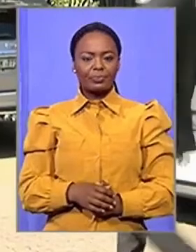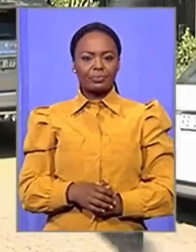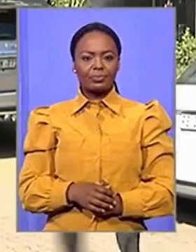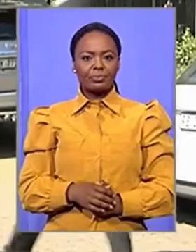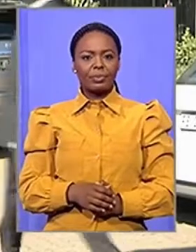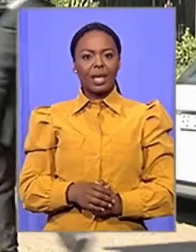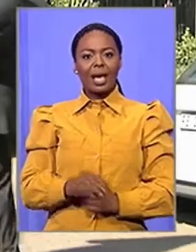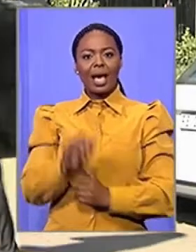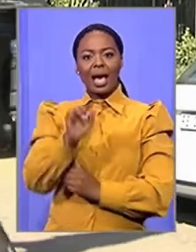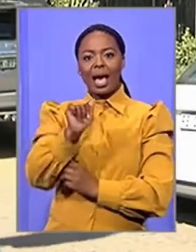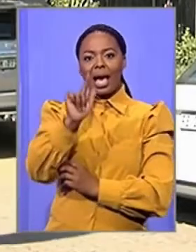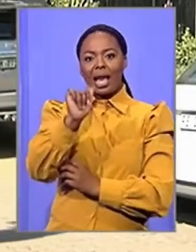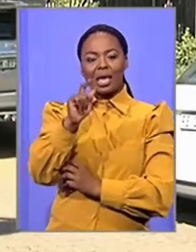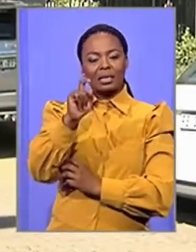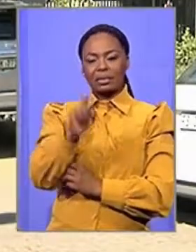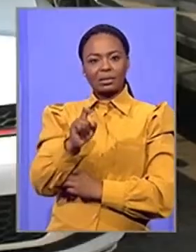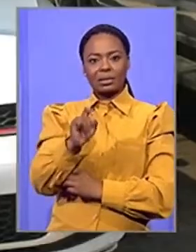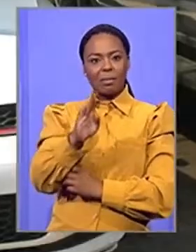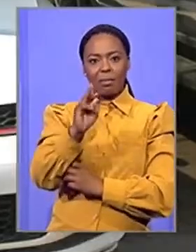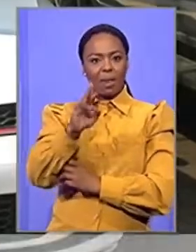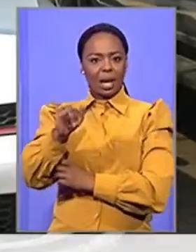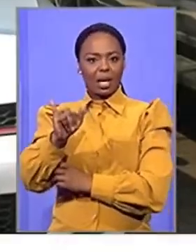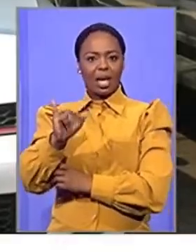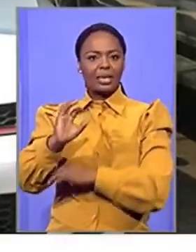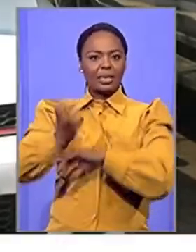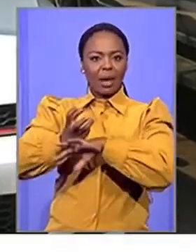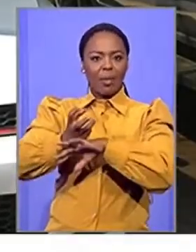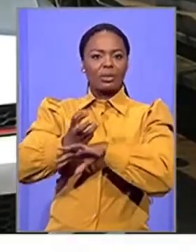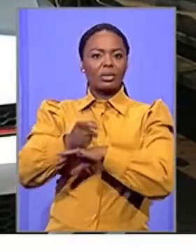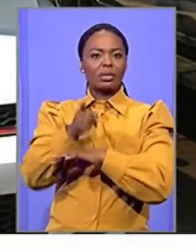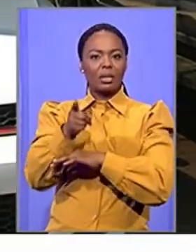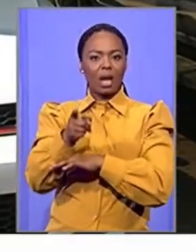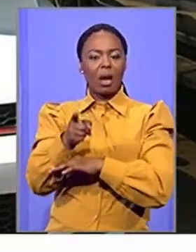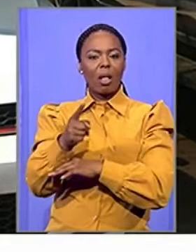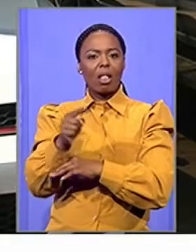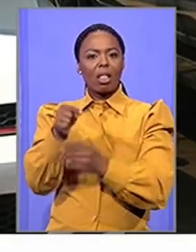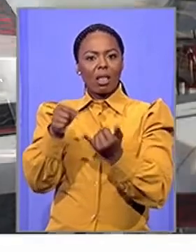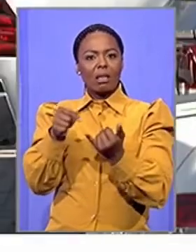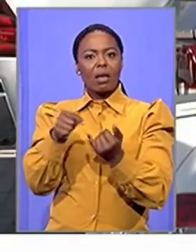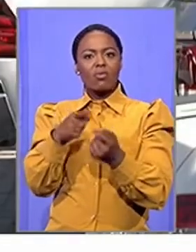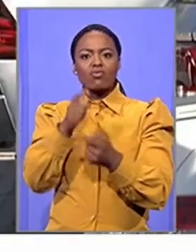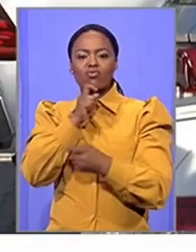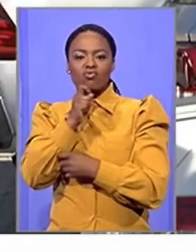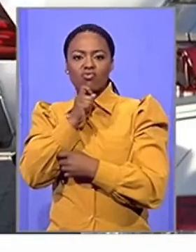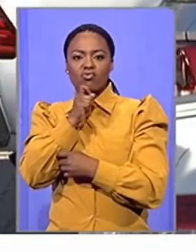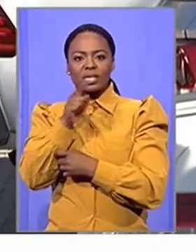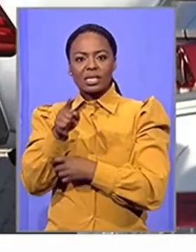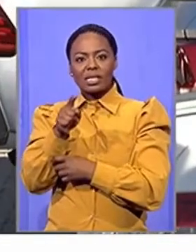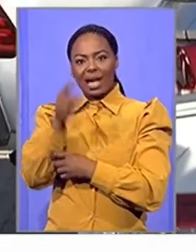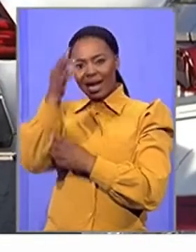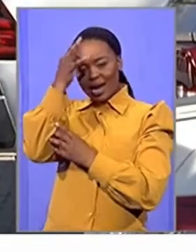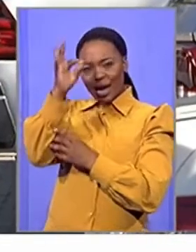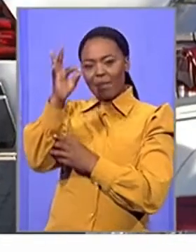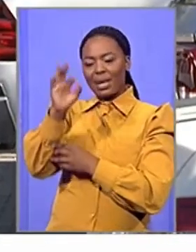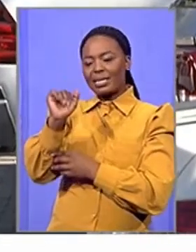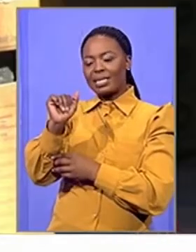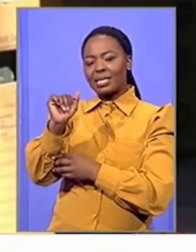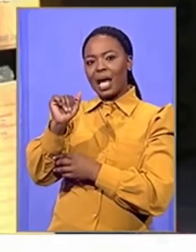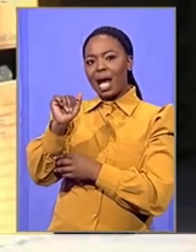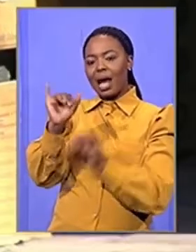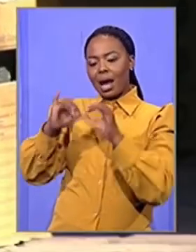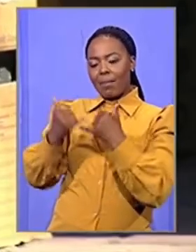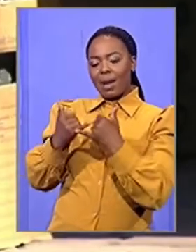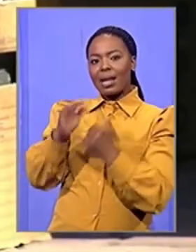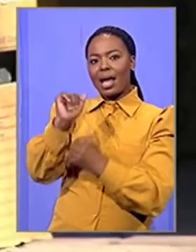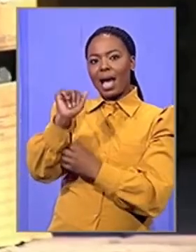Alexander Bay Diamonds e qoswa ka ditumelano tsa sephiri tsa thekiso ya taemane ka tshebediso ya khamphane ya mmuso ya Alexkor le ho